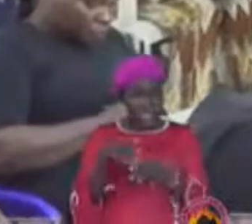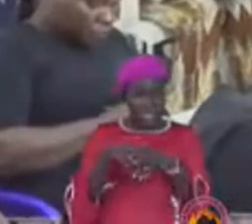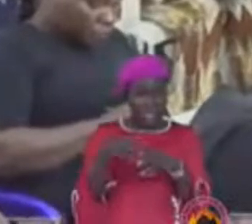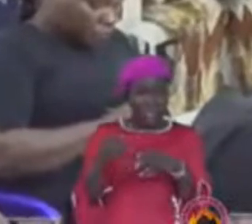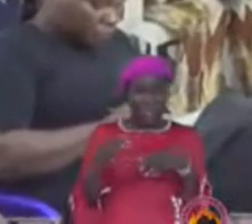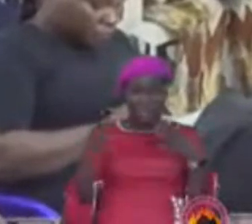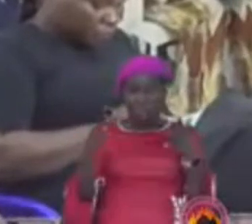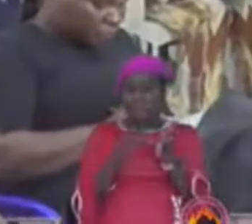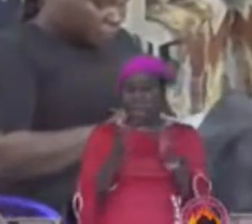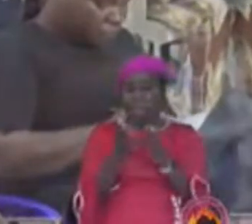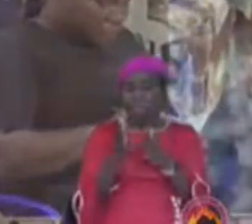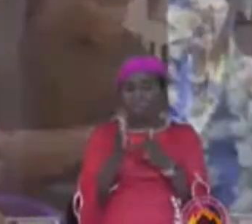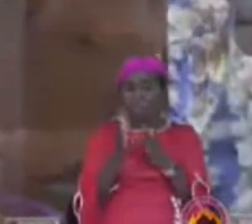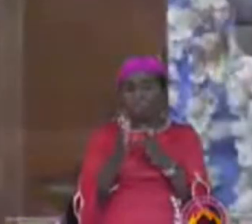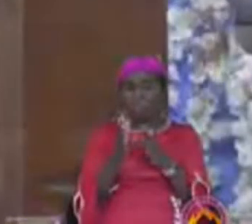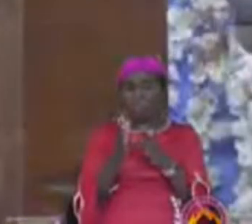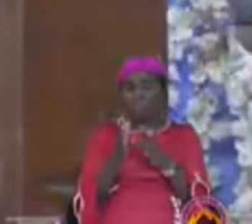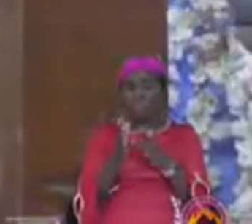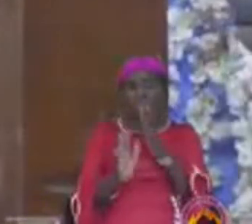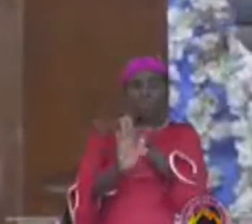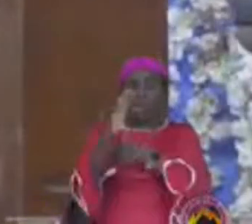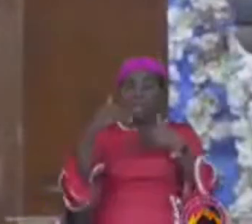God has the ultimate power to destroy